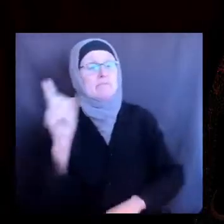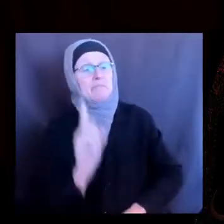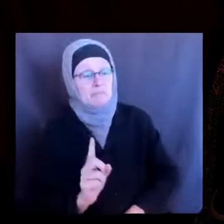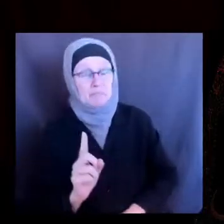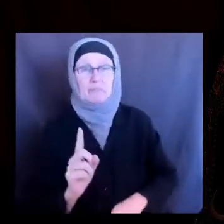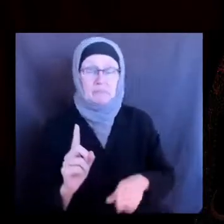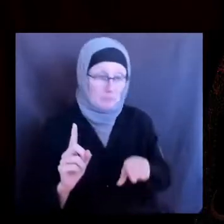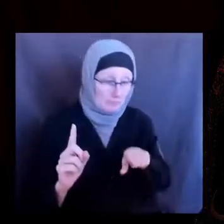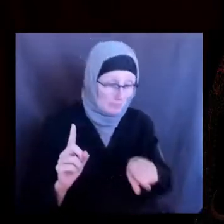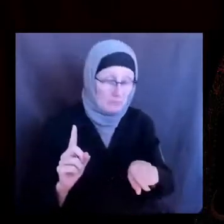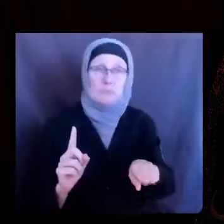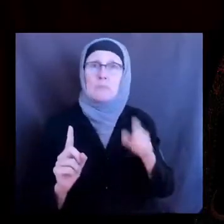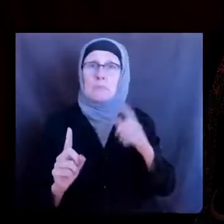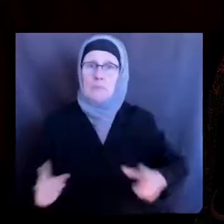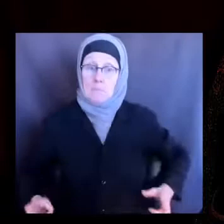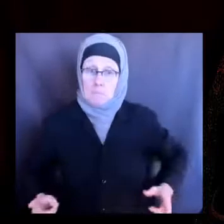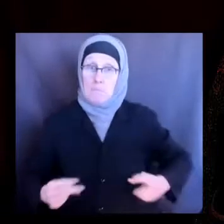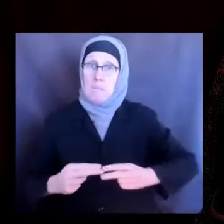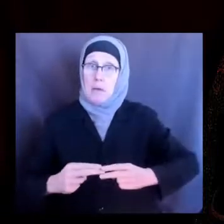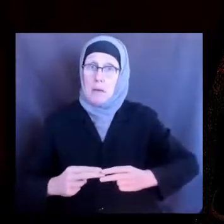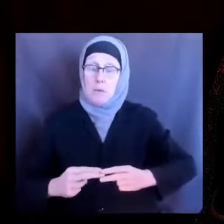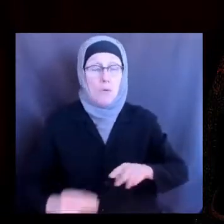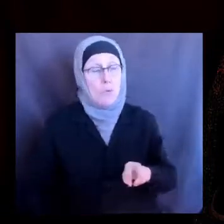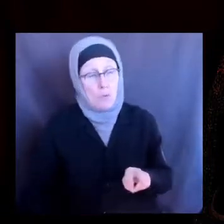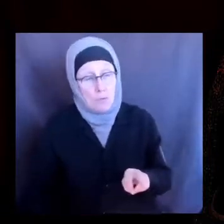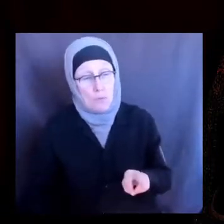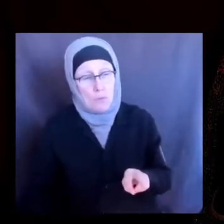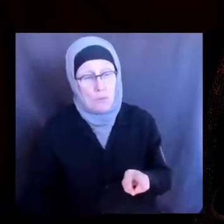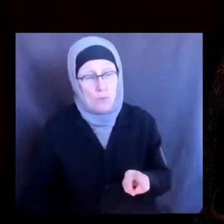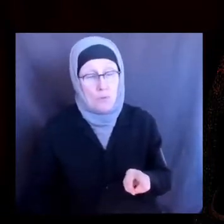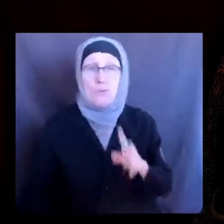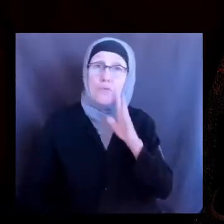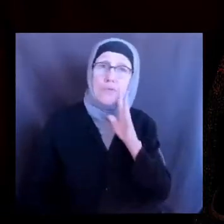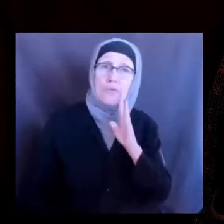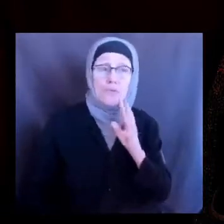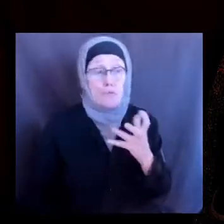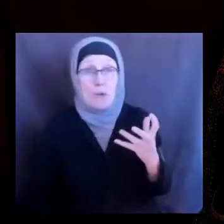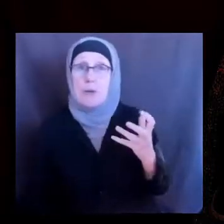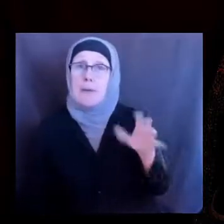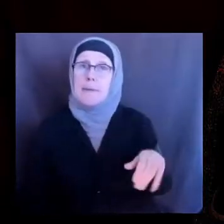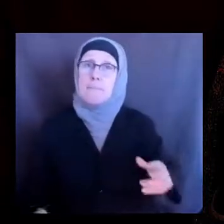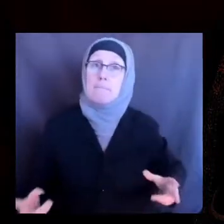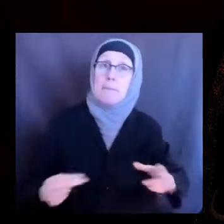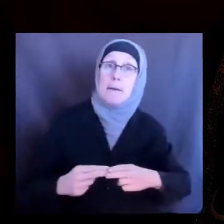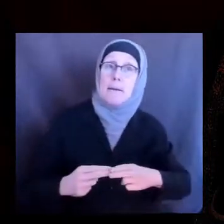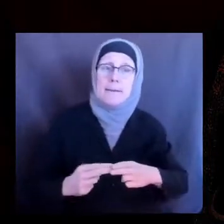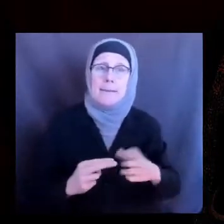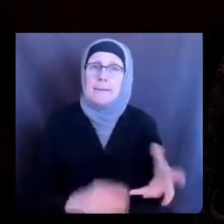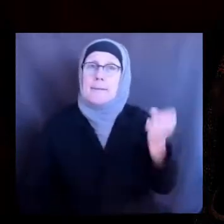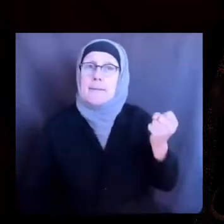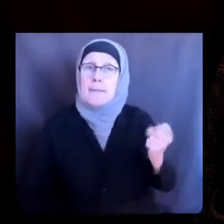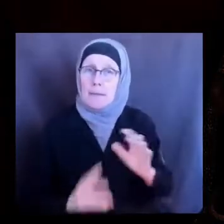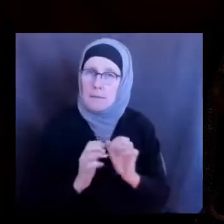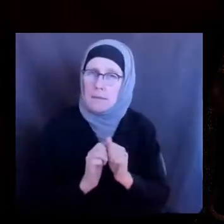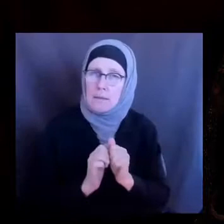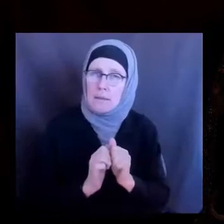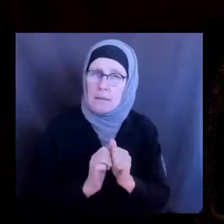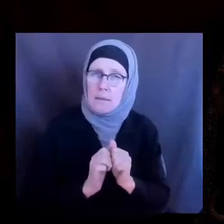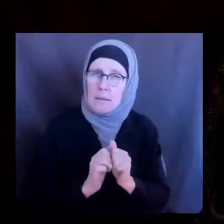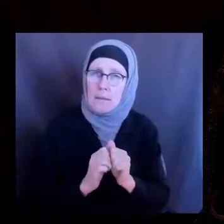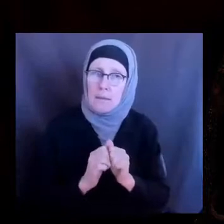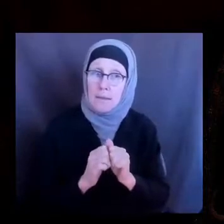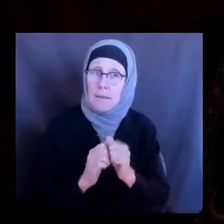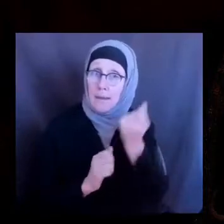hands of Abu Abdullah al-Husayn. We have a riwayat in our books where we are